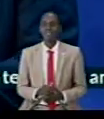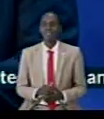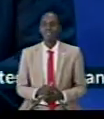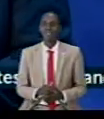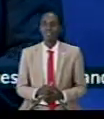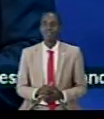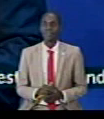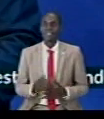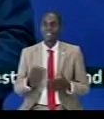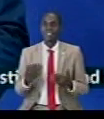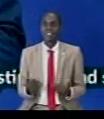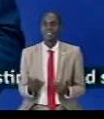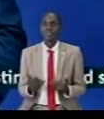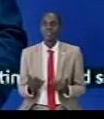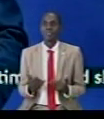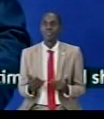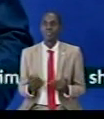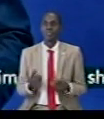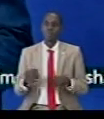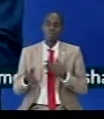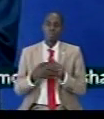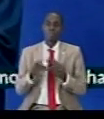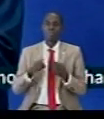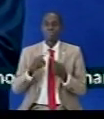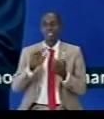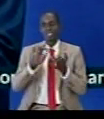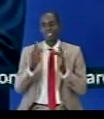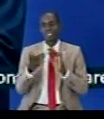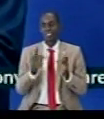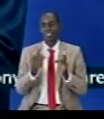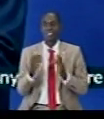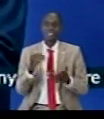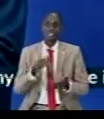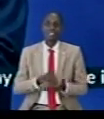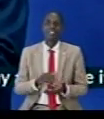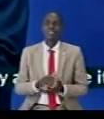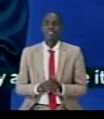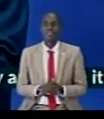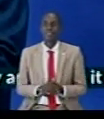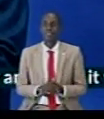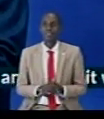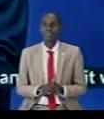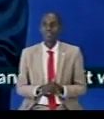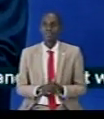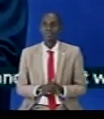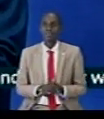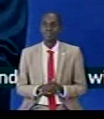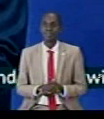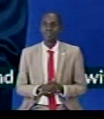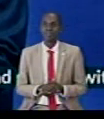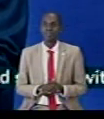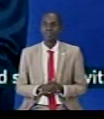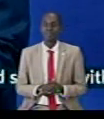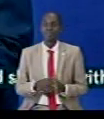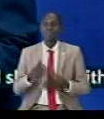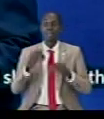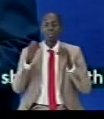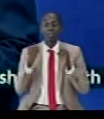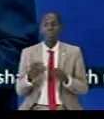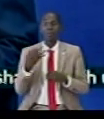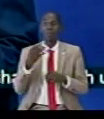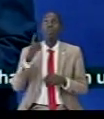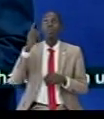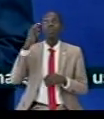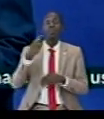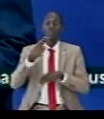now go on online testimonies. Let's listen. The power of God online